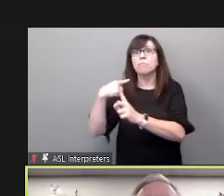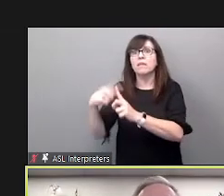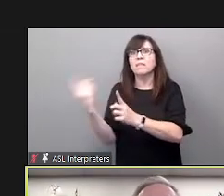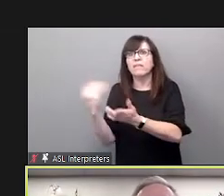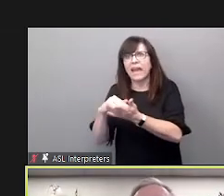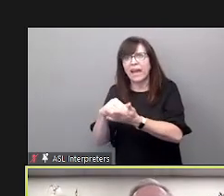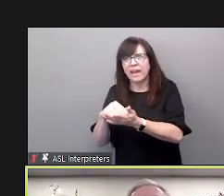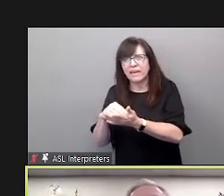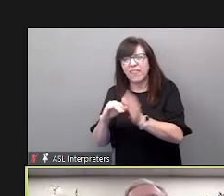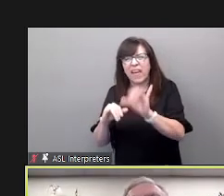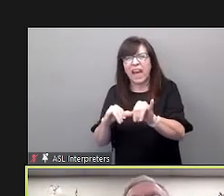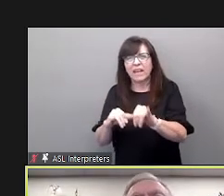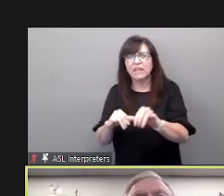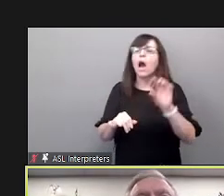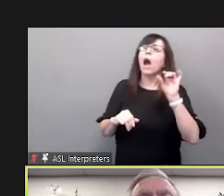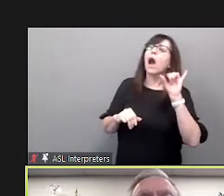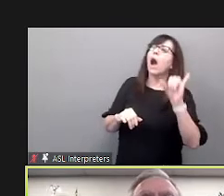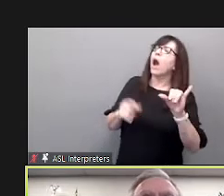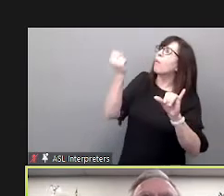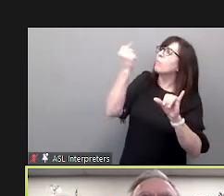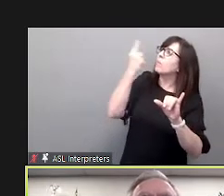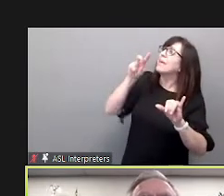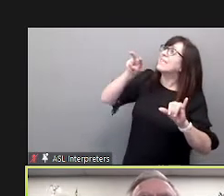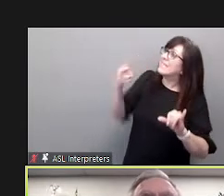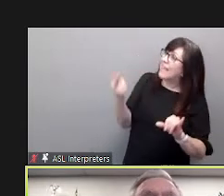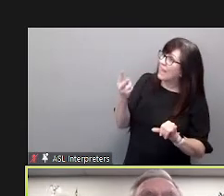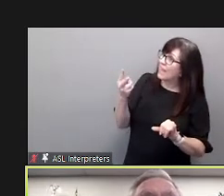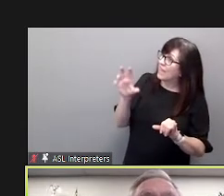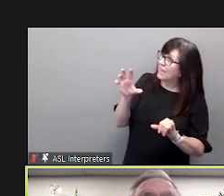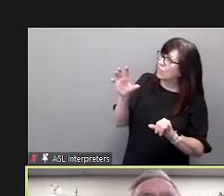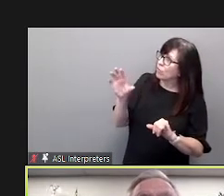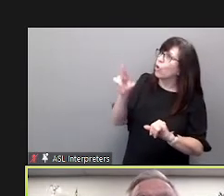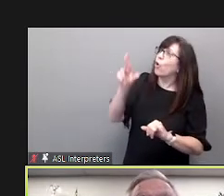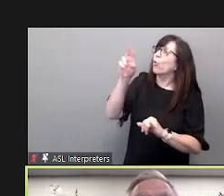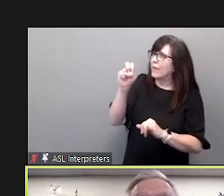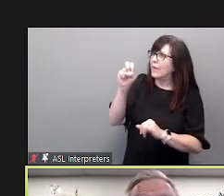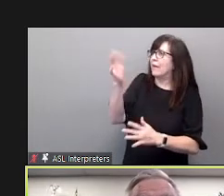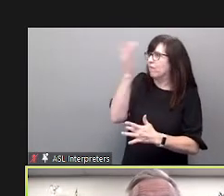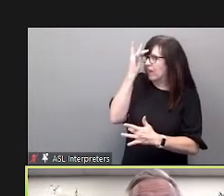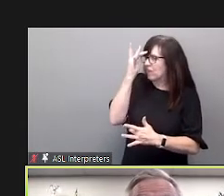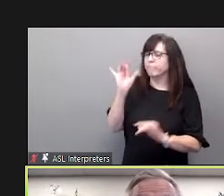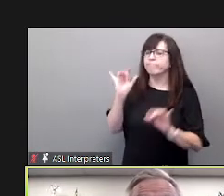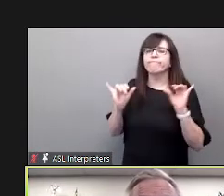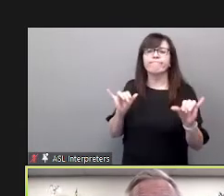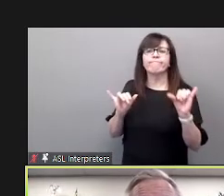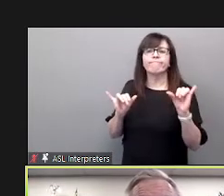Got it. So it's a second COVID case, reinfection. So I am going to